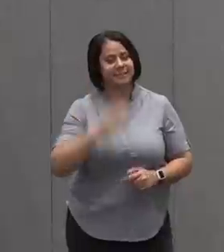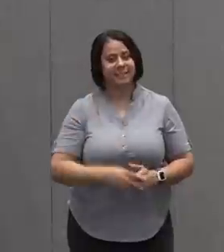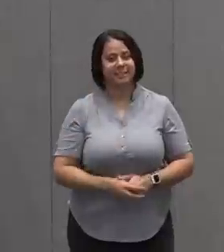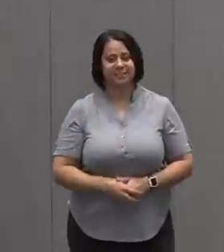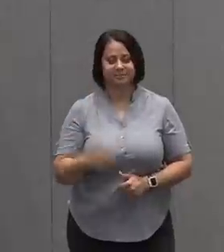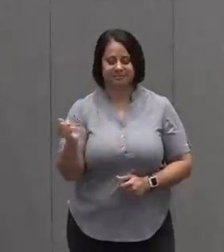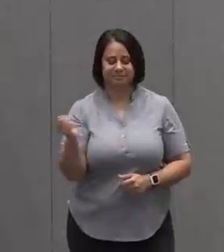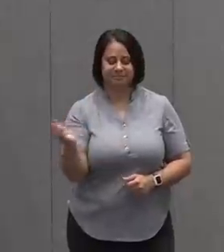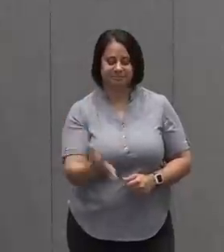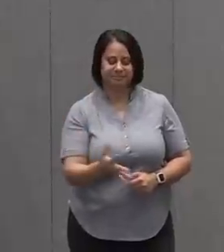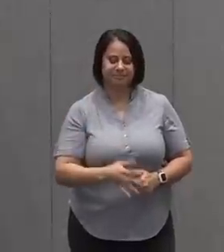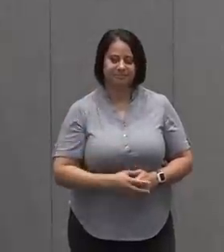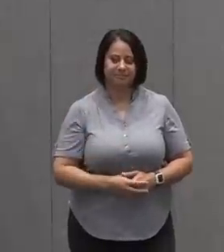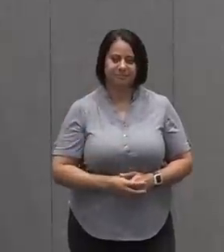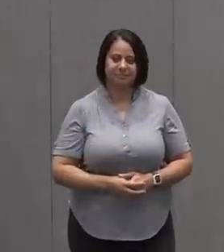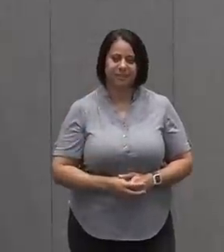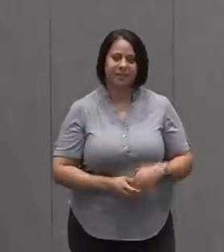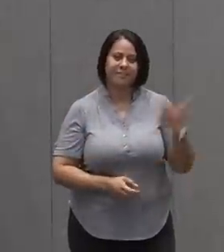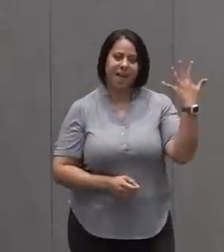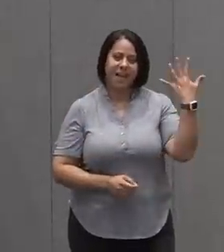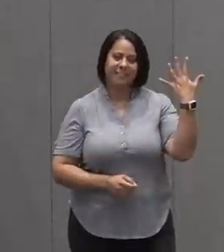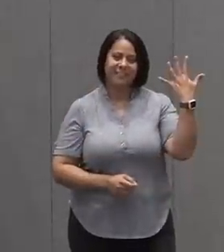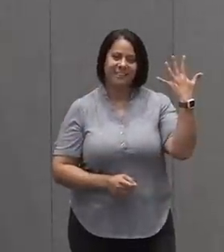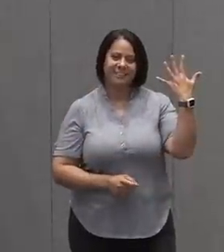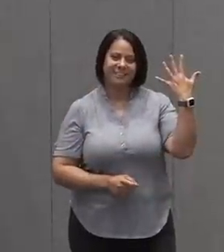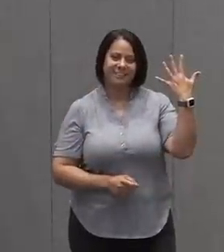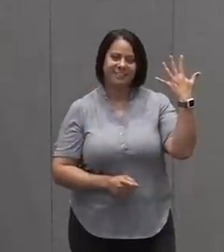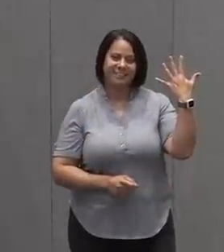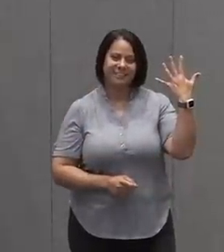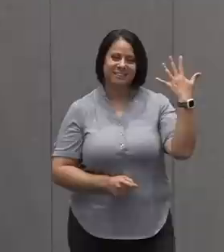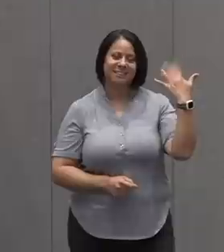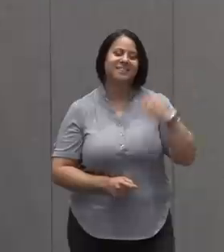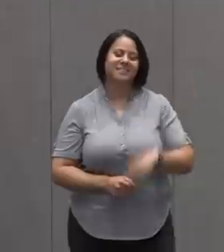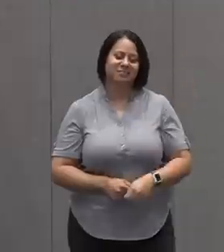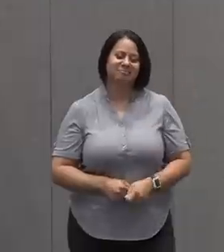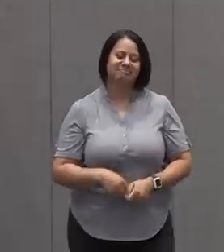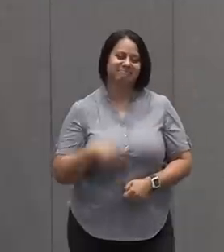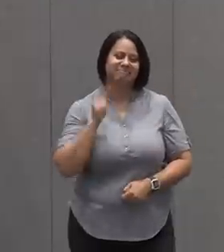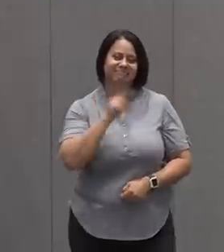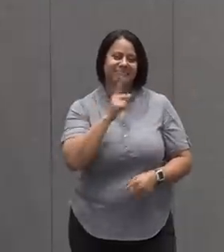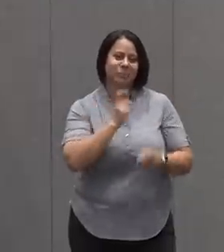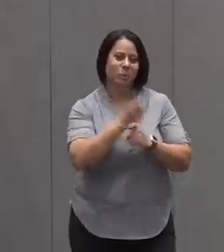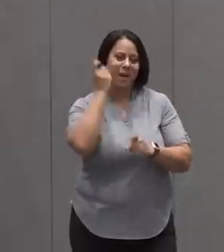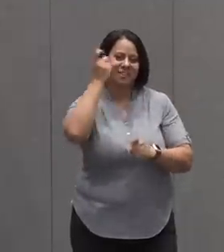I try? I got a 5, but I think you won this round.